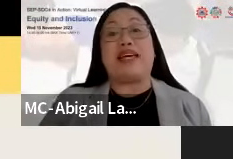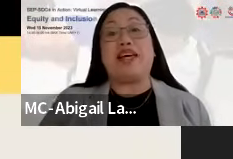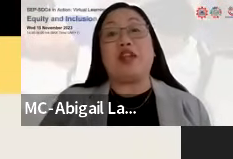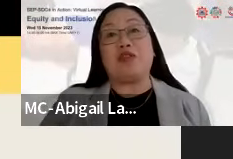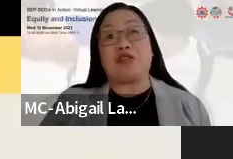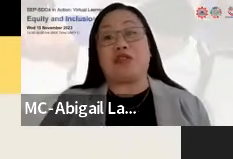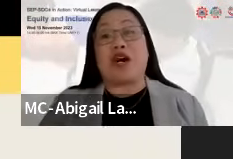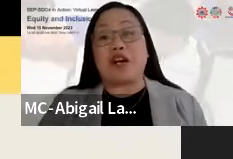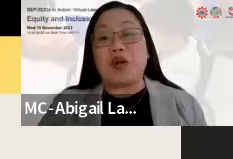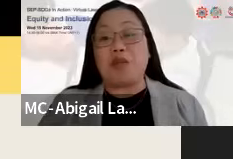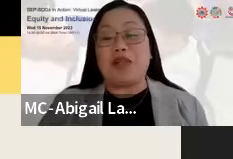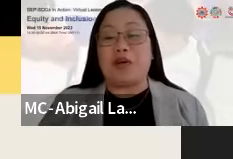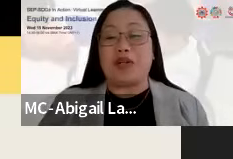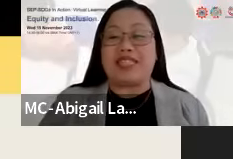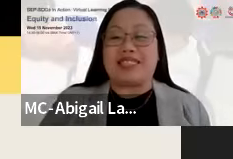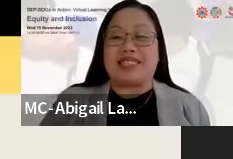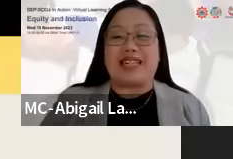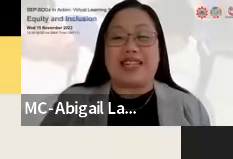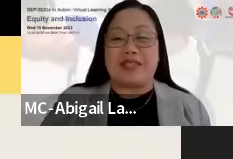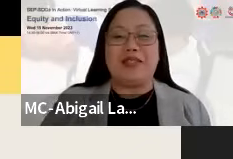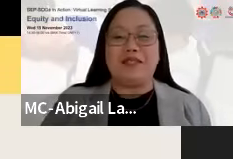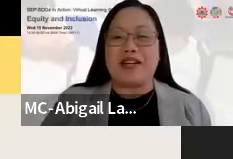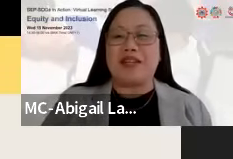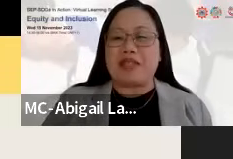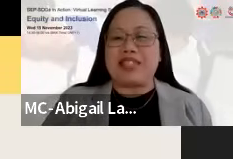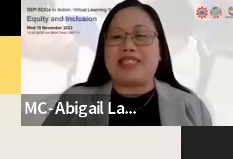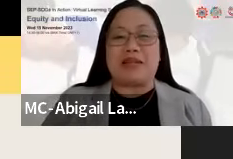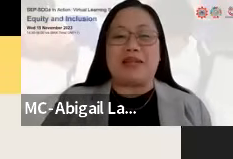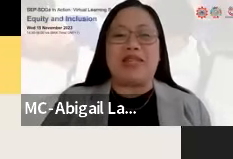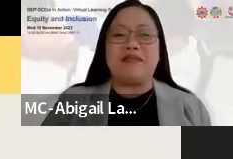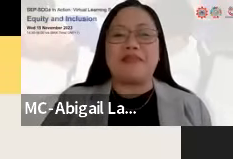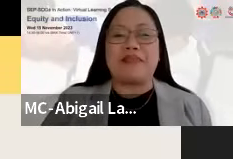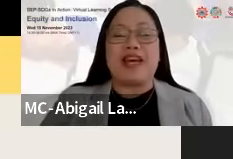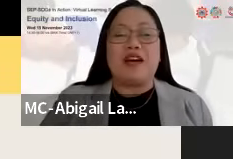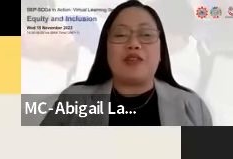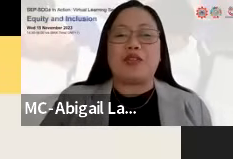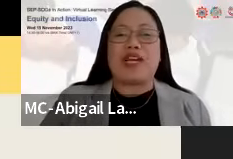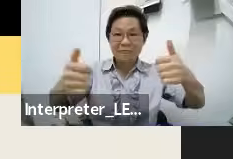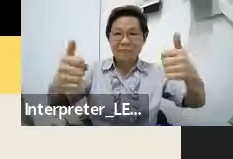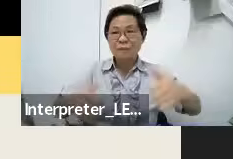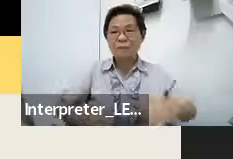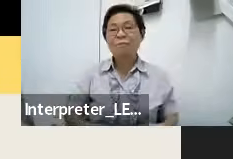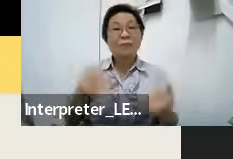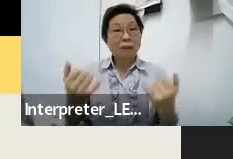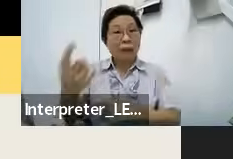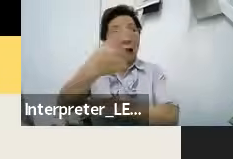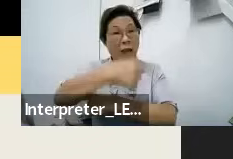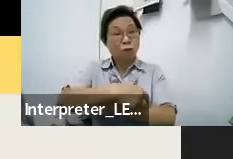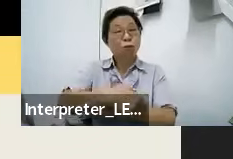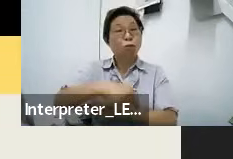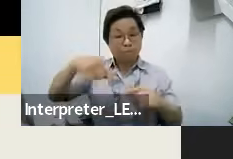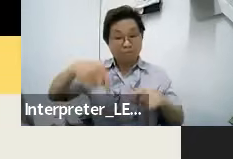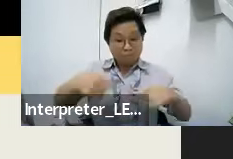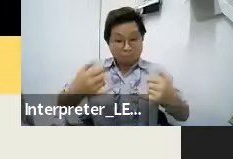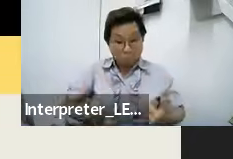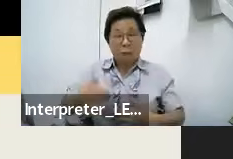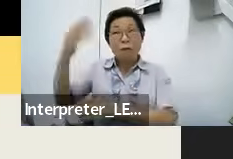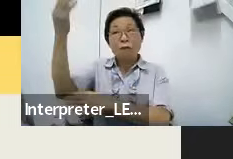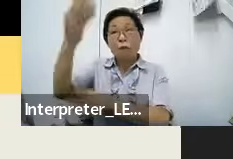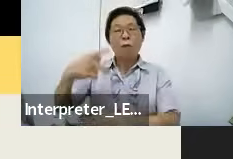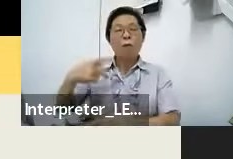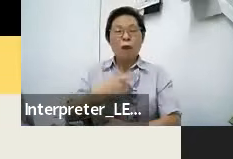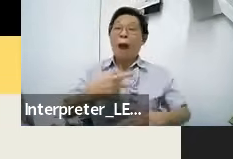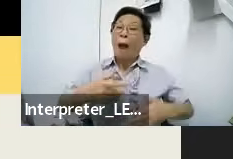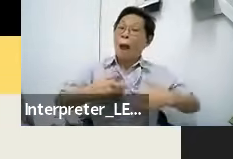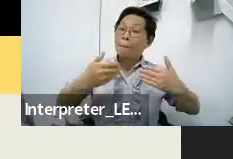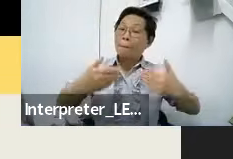She will say hello to our global audiences later, right, Ms. Libby? For today's session, we are happy to